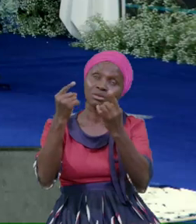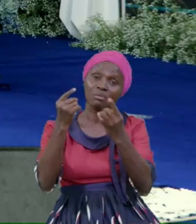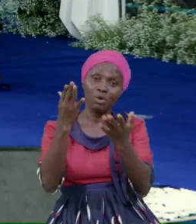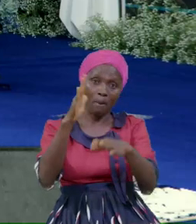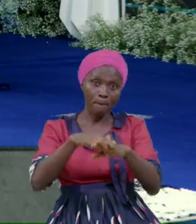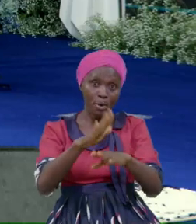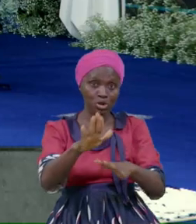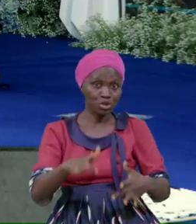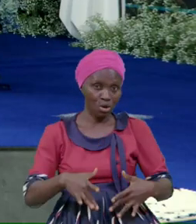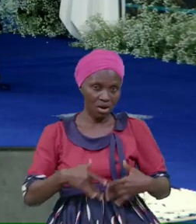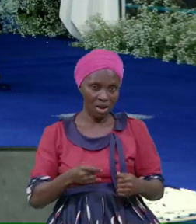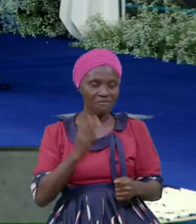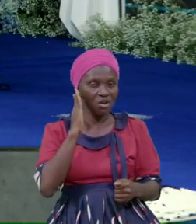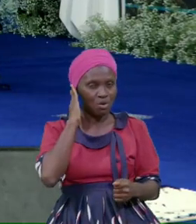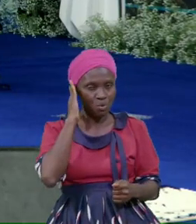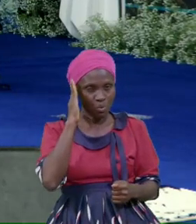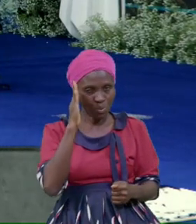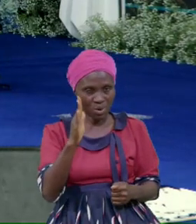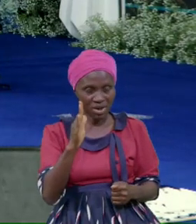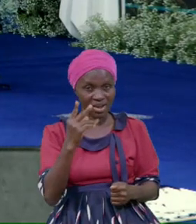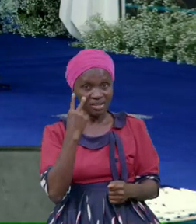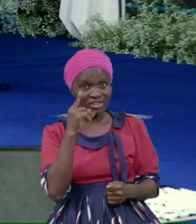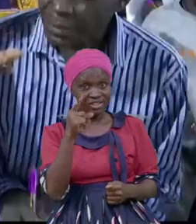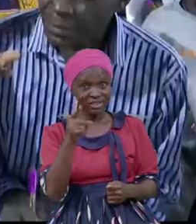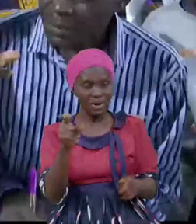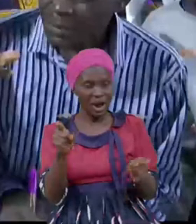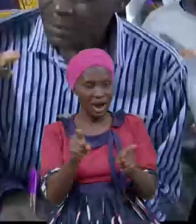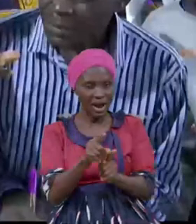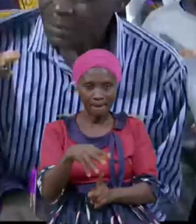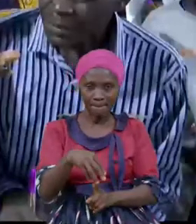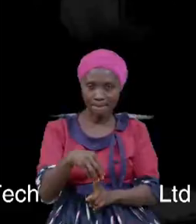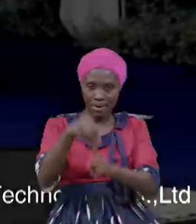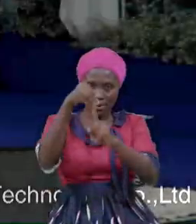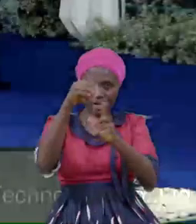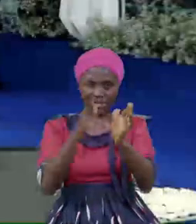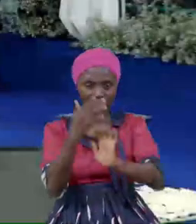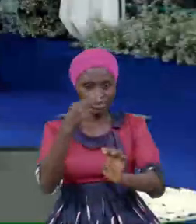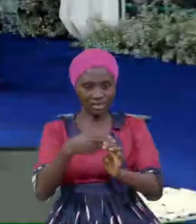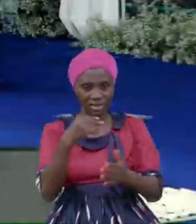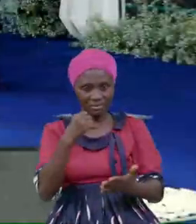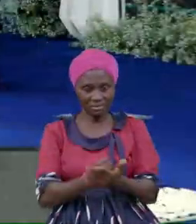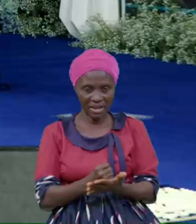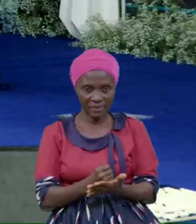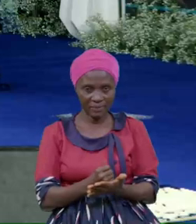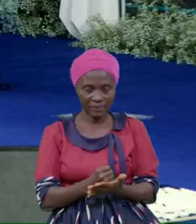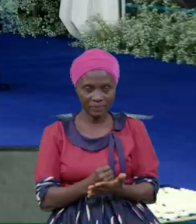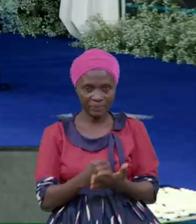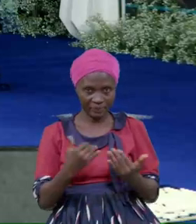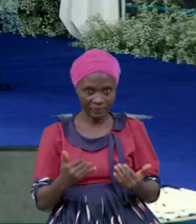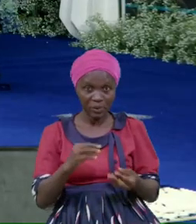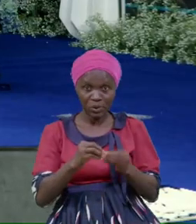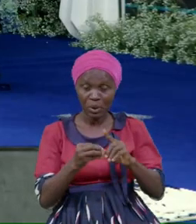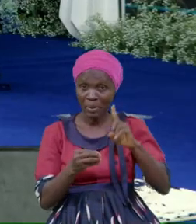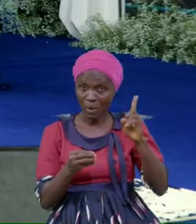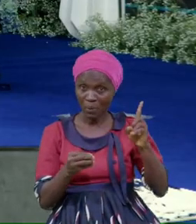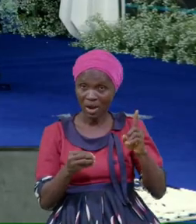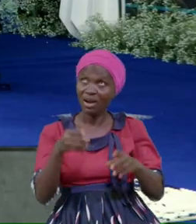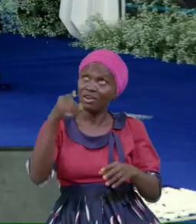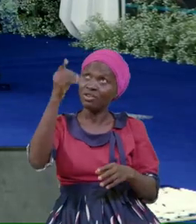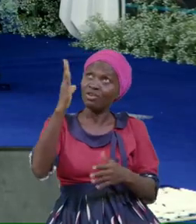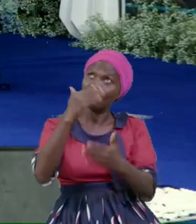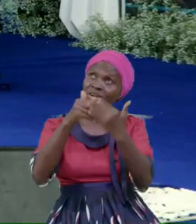will see you as peculiar. Yeah. Number one, God in heaven will label